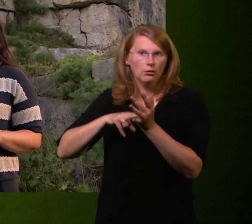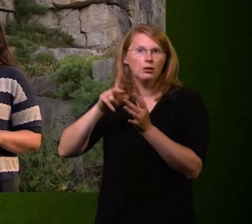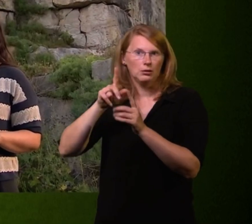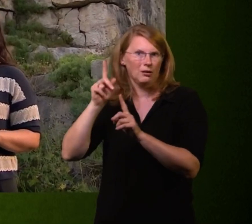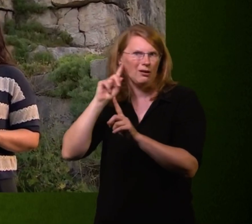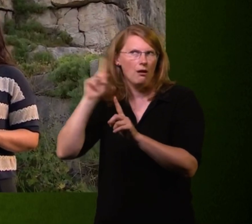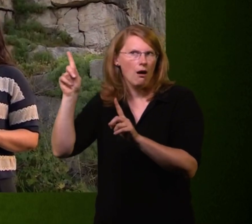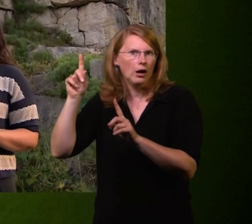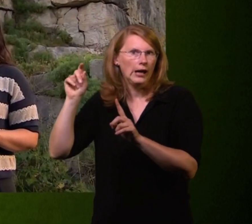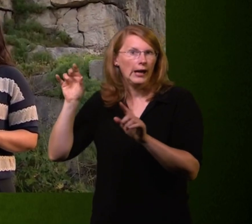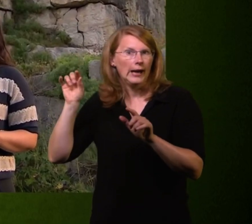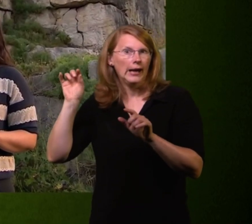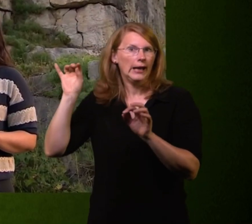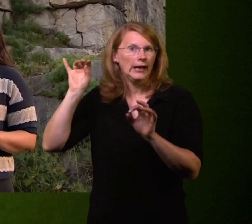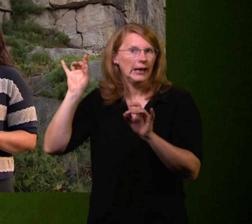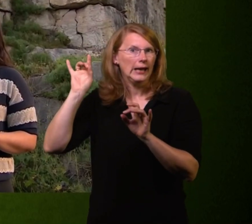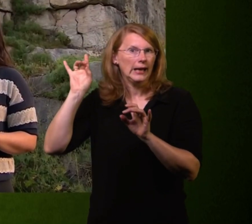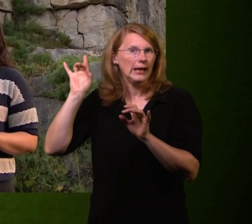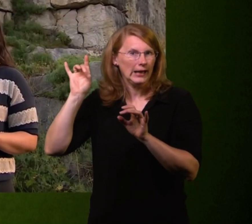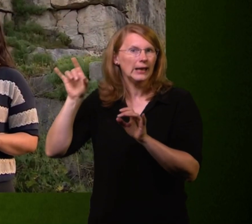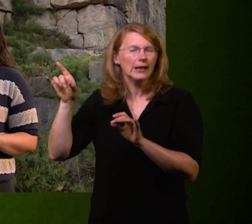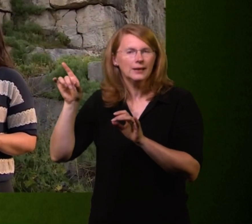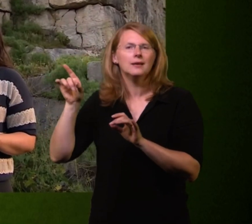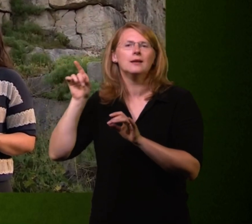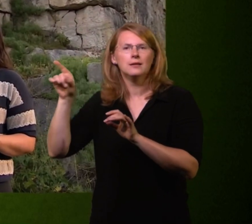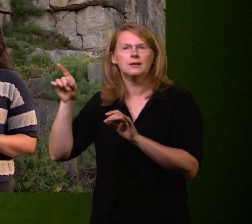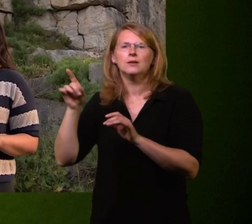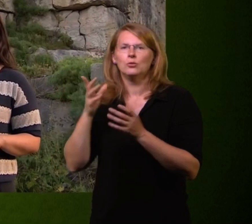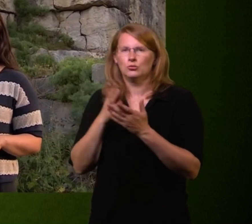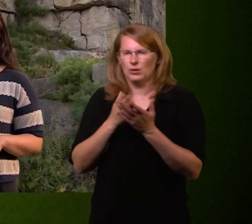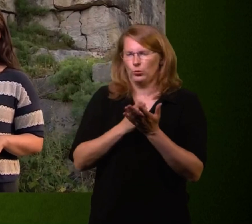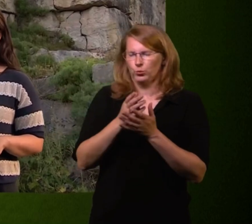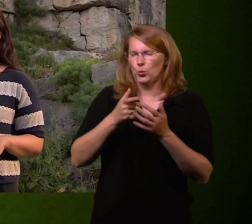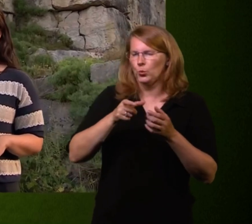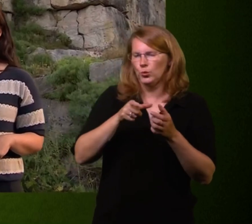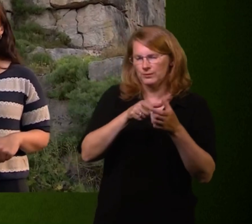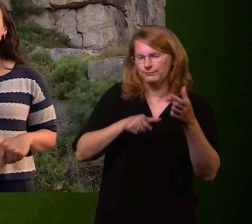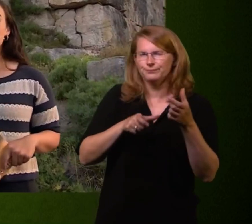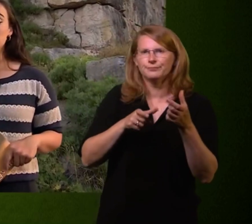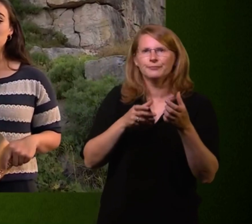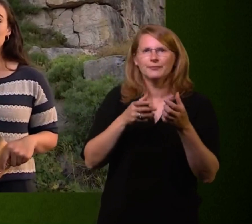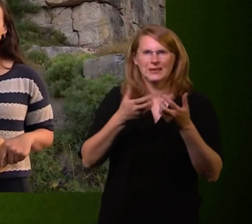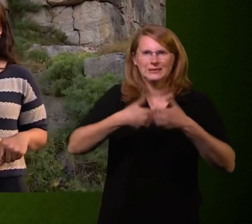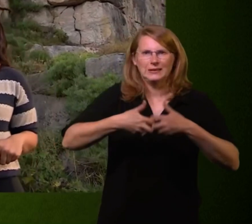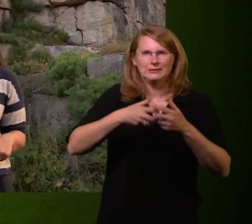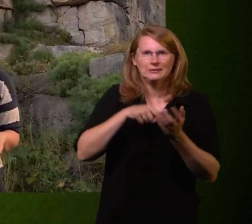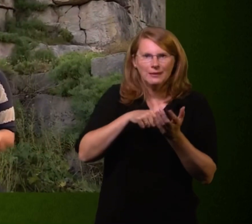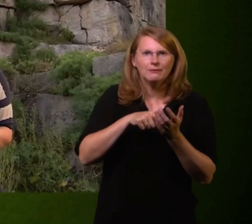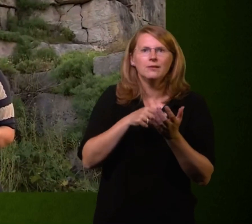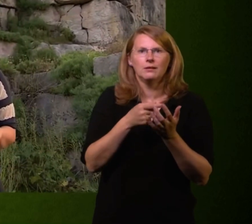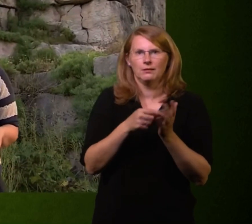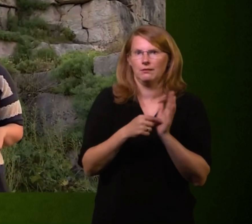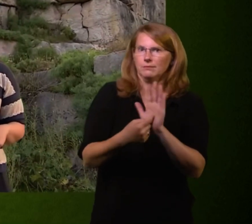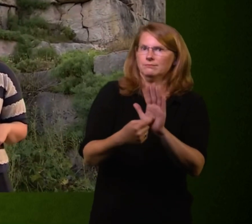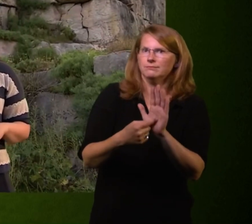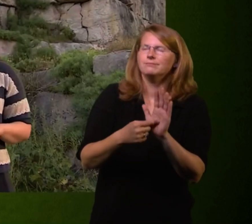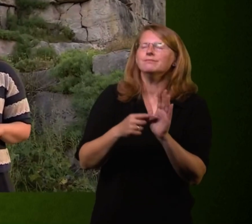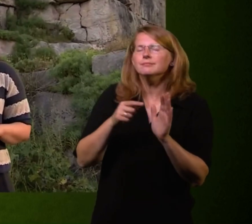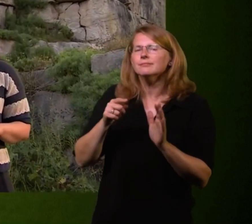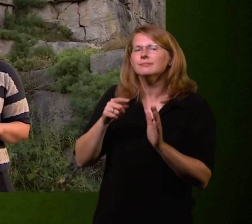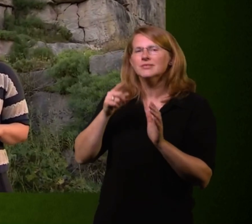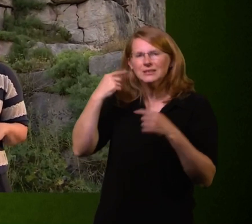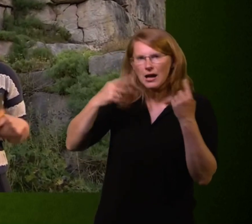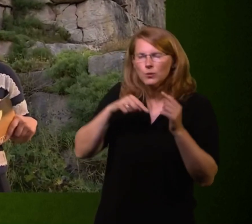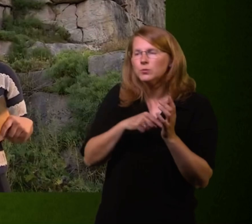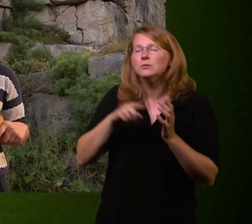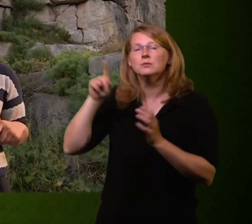This is through a bat detector. It's a natterer's bat. A really cool species, one that we saw earlier on in that film where I got